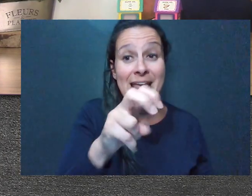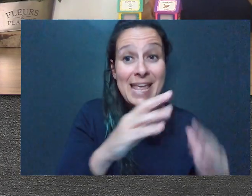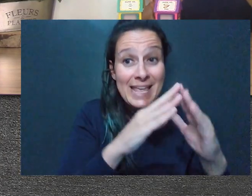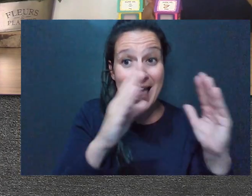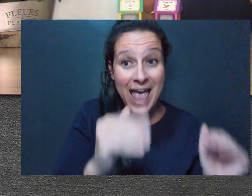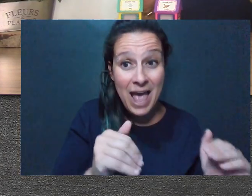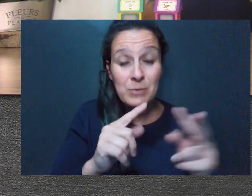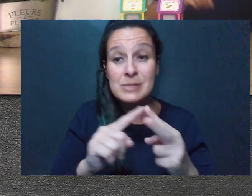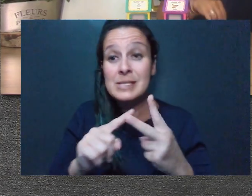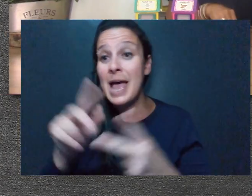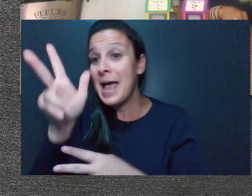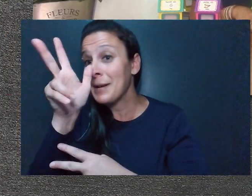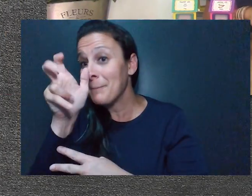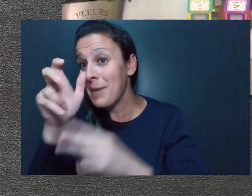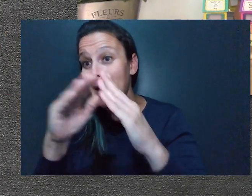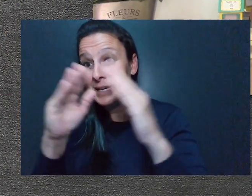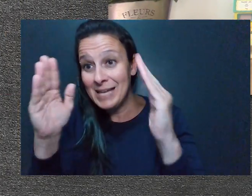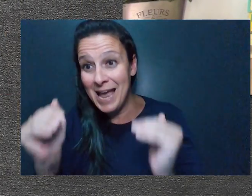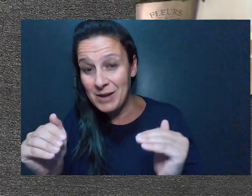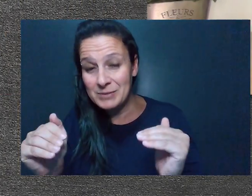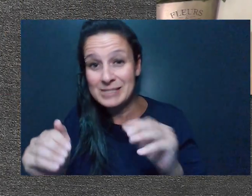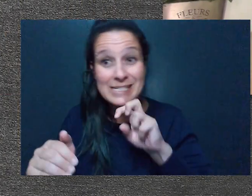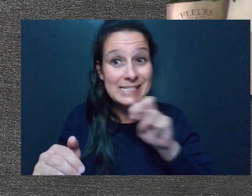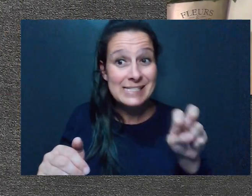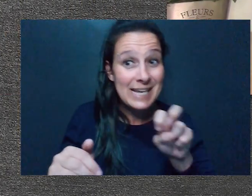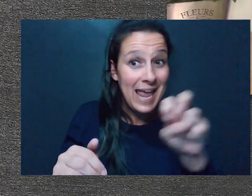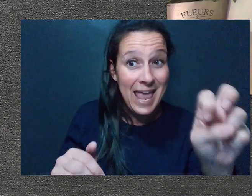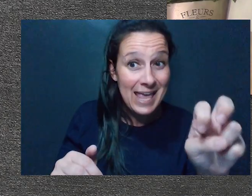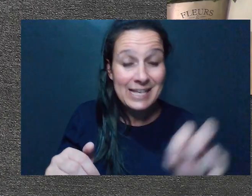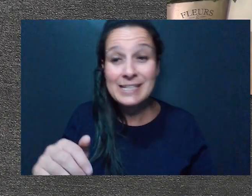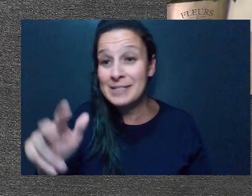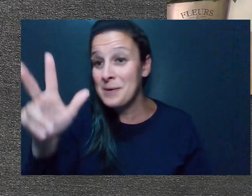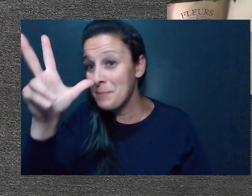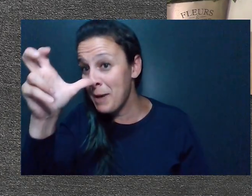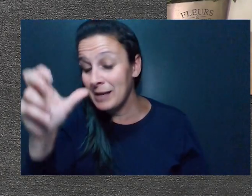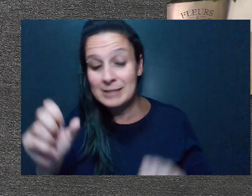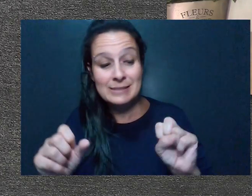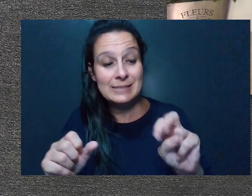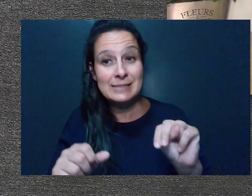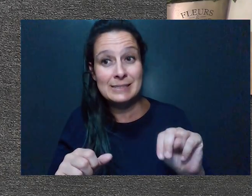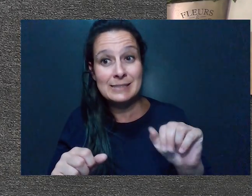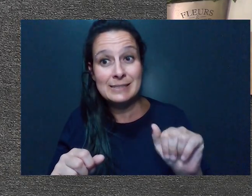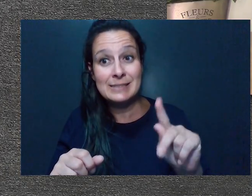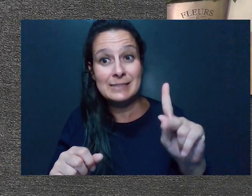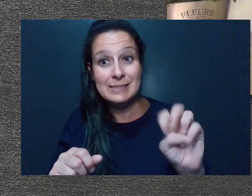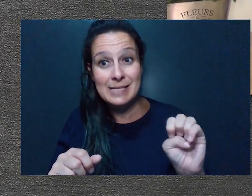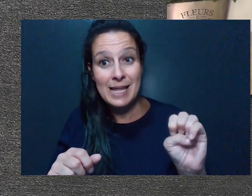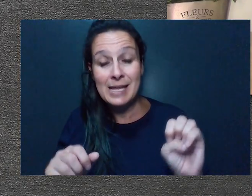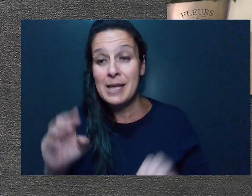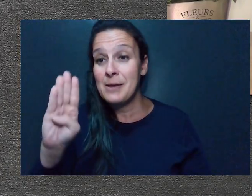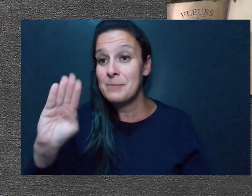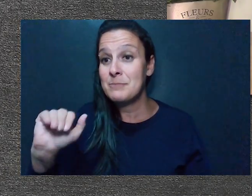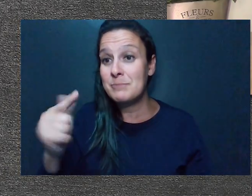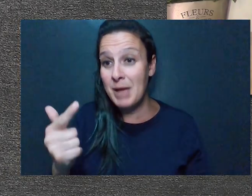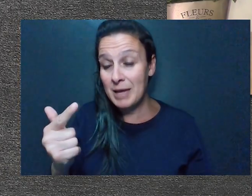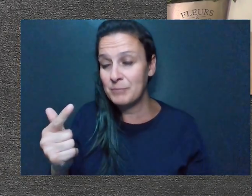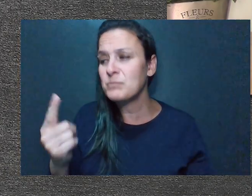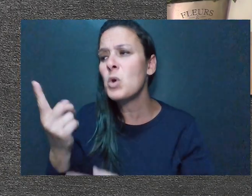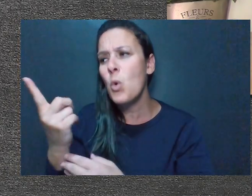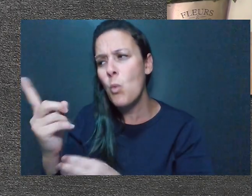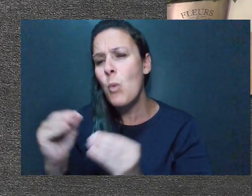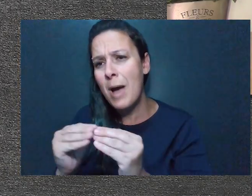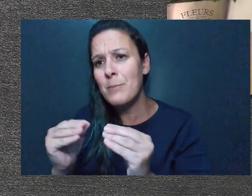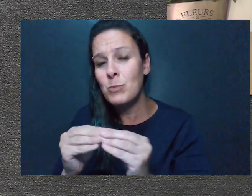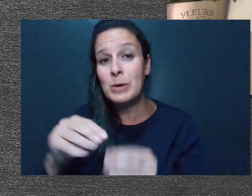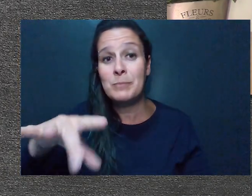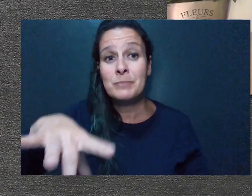bug. Snake, bug. All right, you can do one more. Pull one out. Rake. Now, does